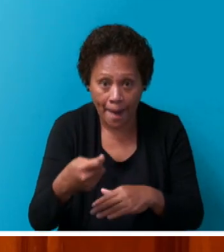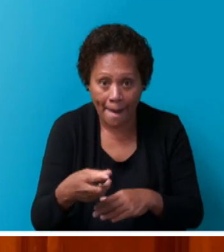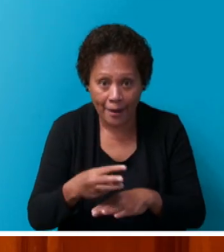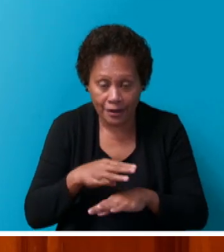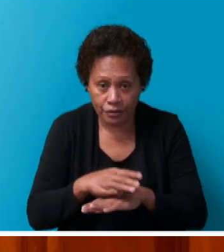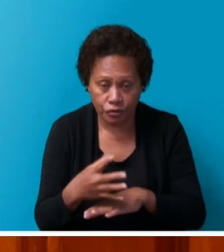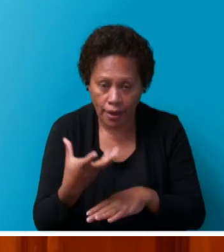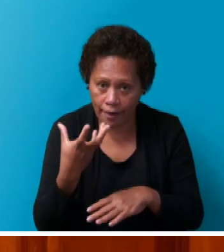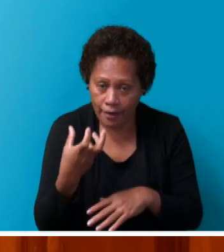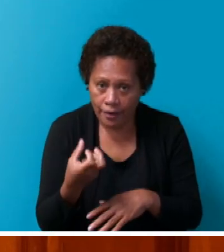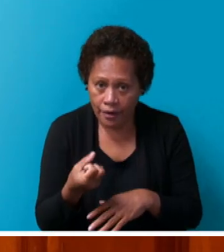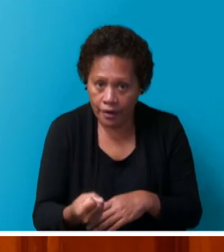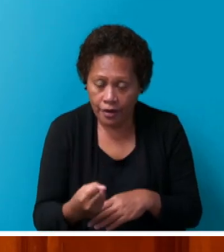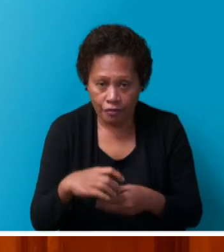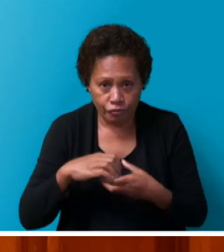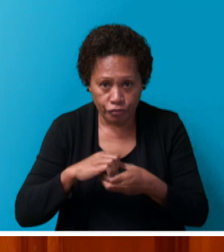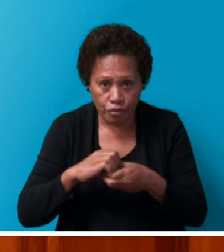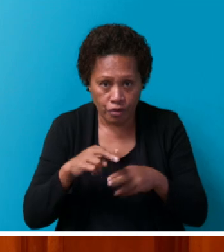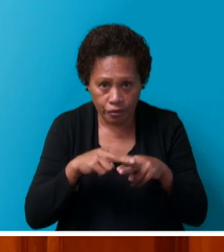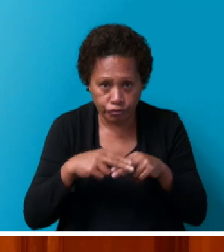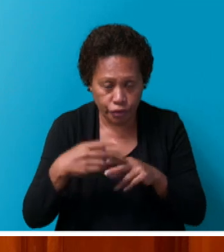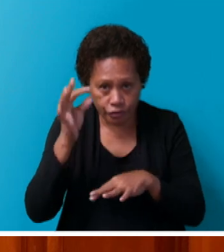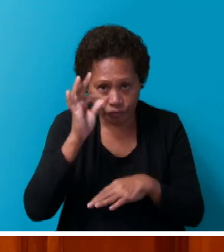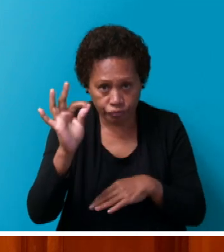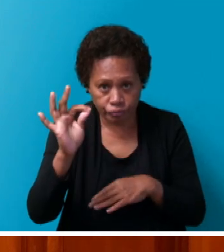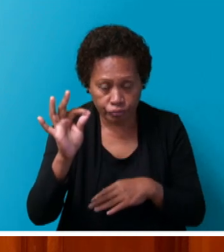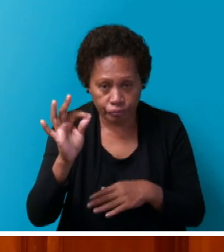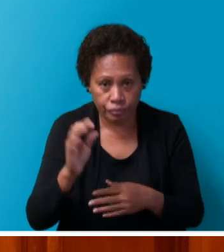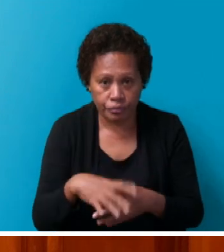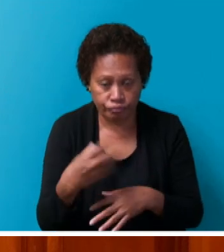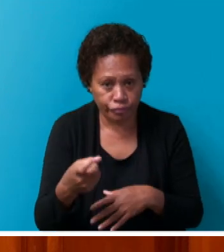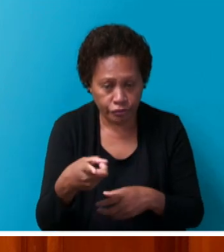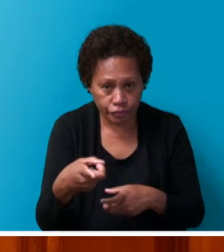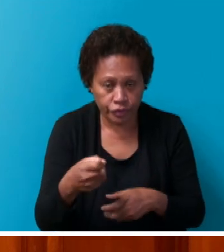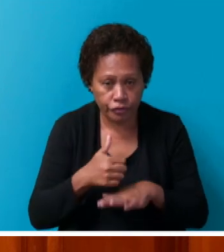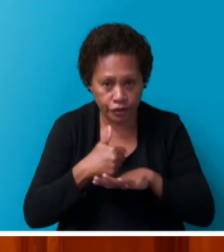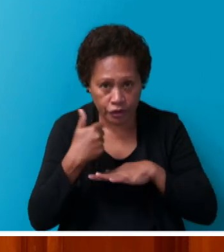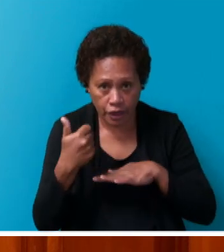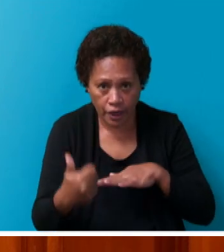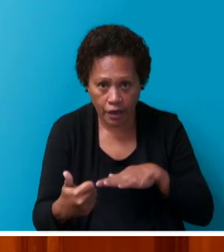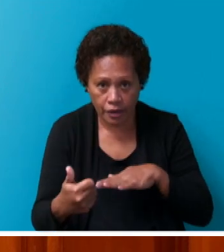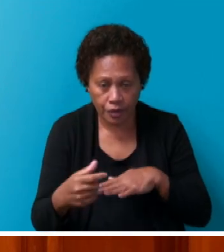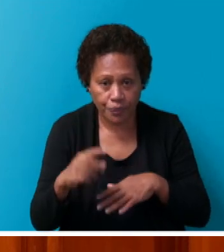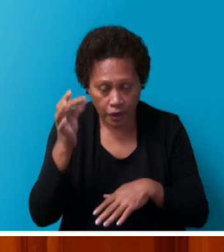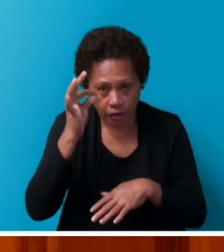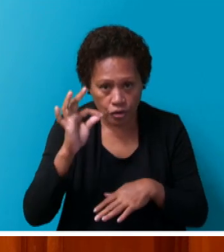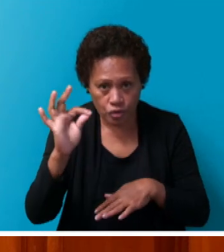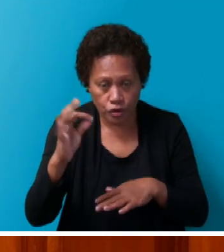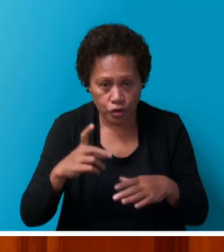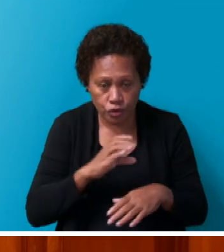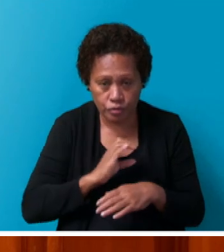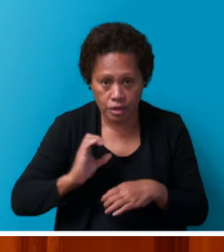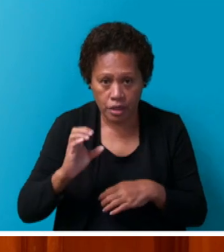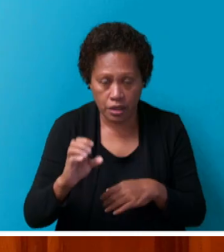major expedition around Fiji and Rotuma, following an official invitation from the government of Fiji and the Rotuma Council. With